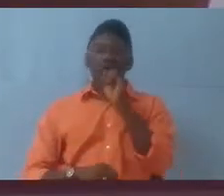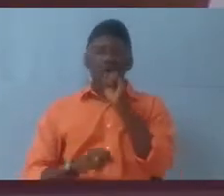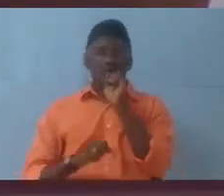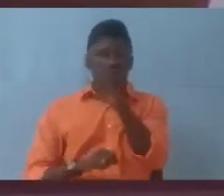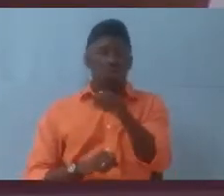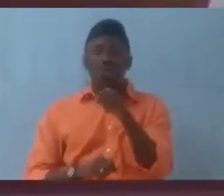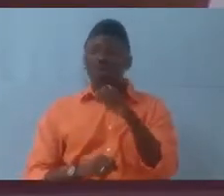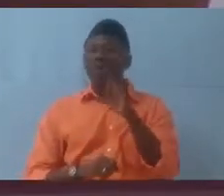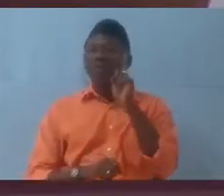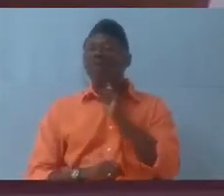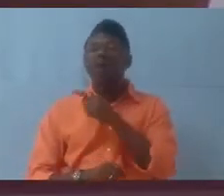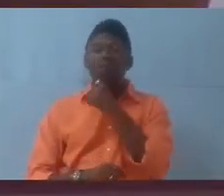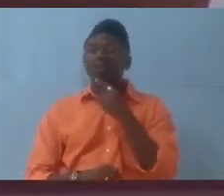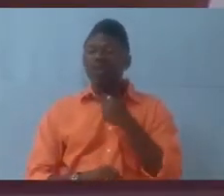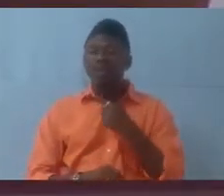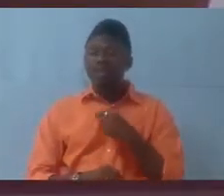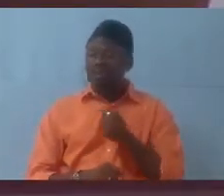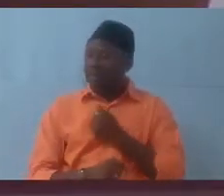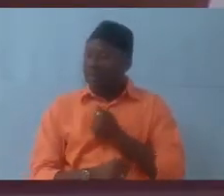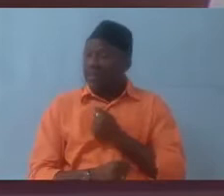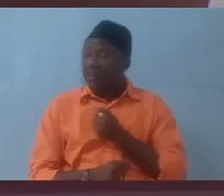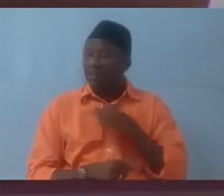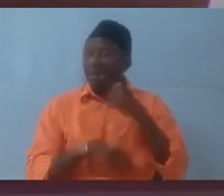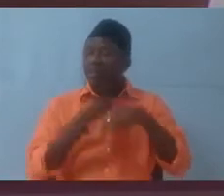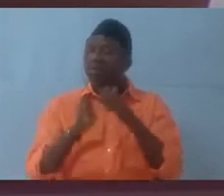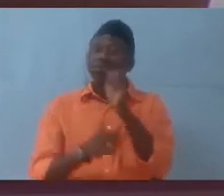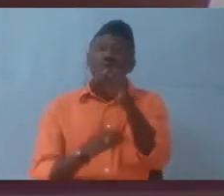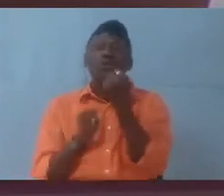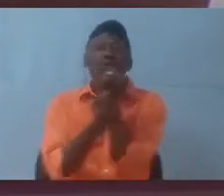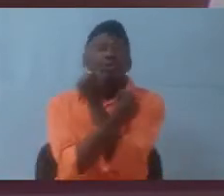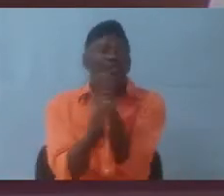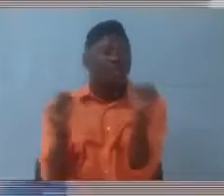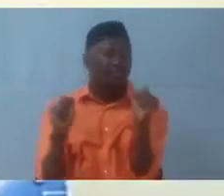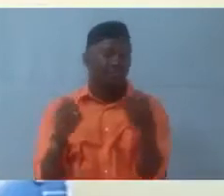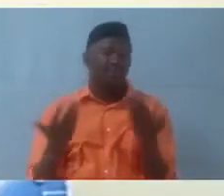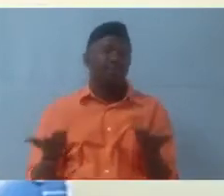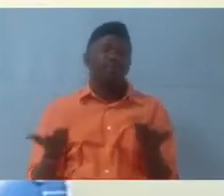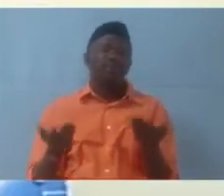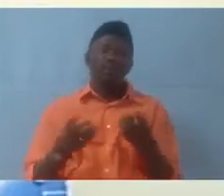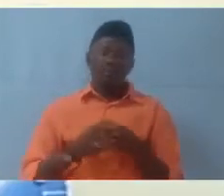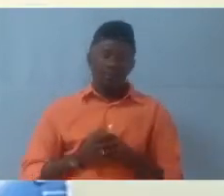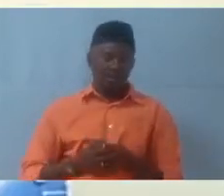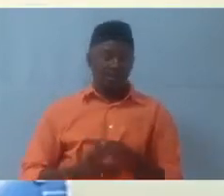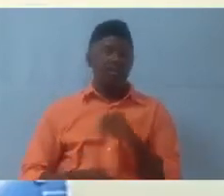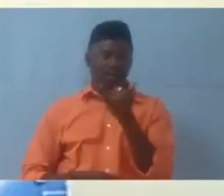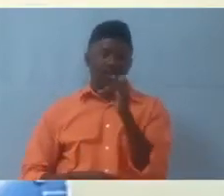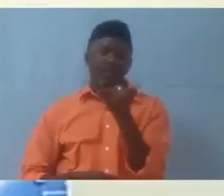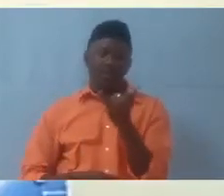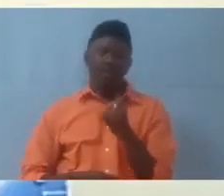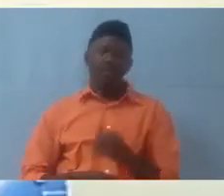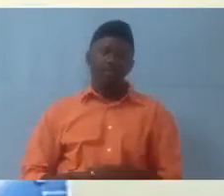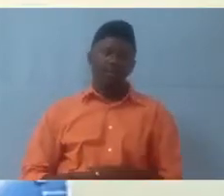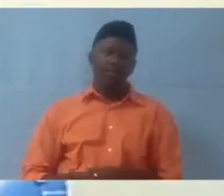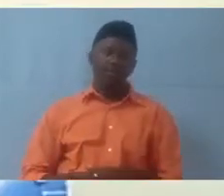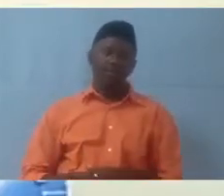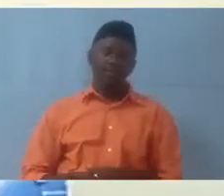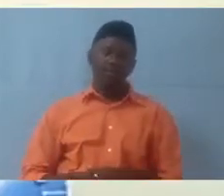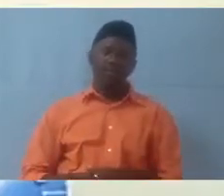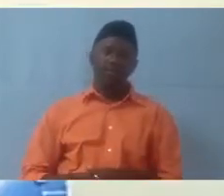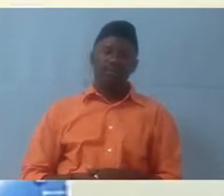bon jamono bobu dafa melni sa way juri yep ñu ngi ragalon dal sa mbiri karange they were they wow ragalon nañ